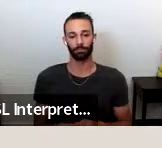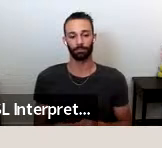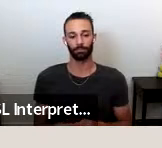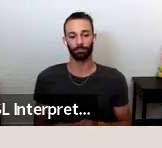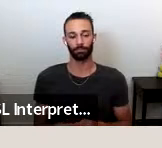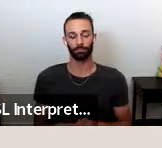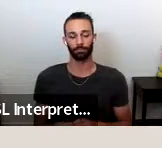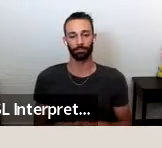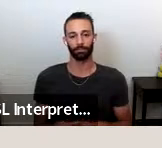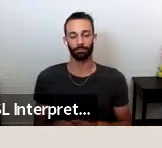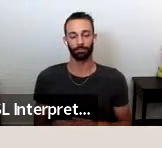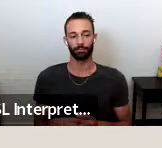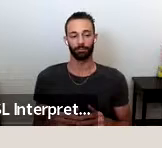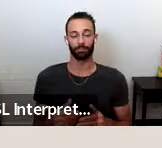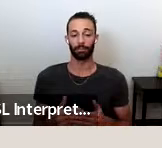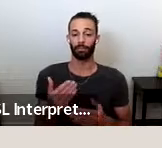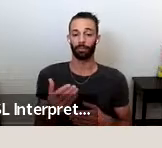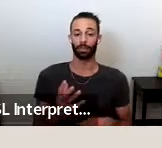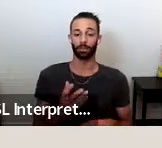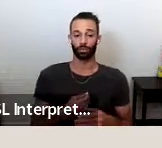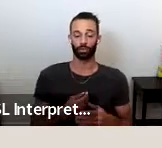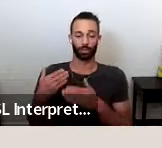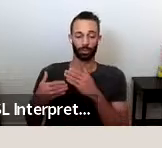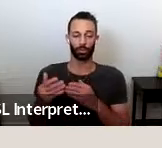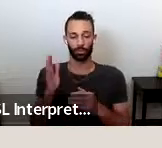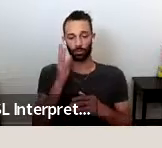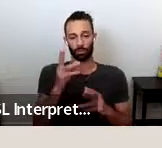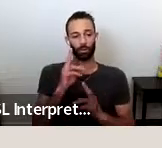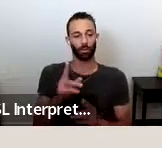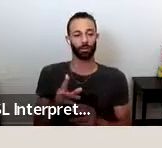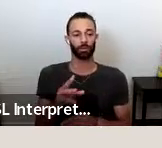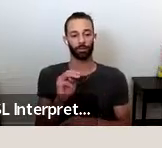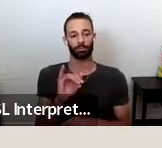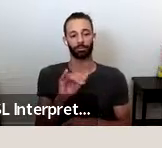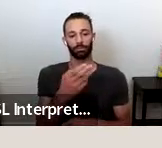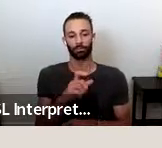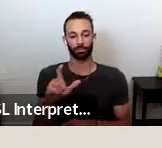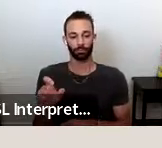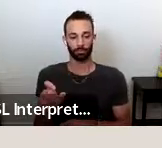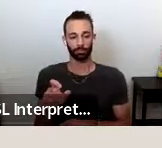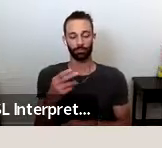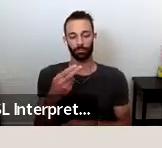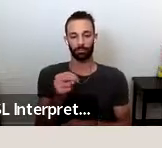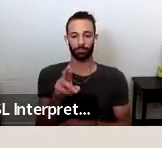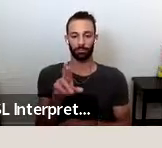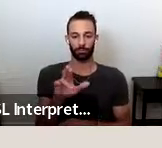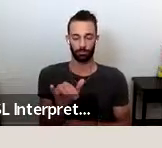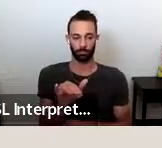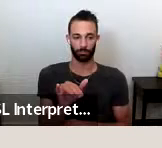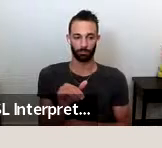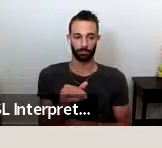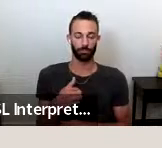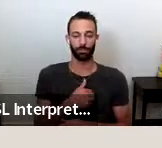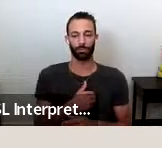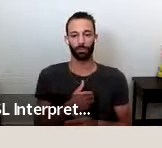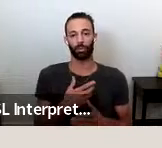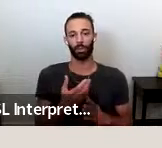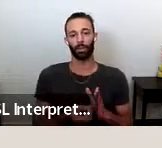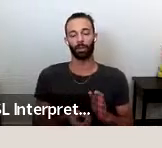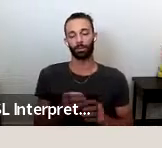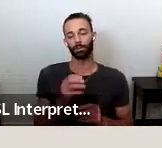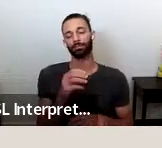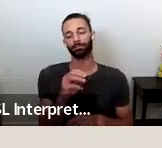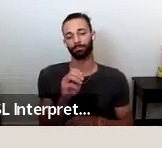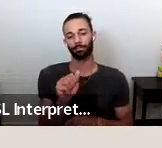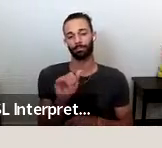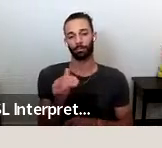The next transcessor we're going to honor is Michelle Henry, who we lost May 15th,